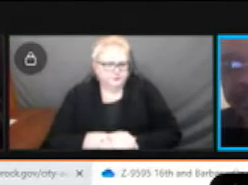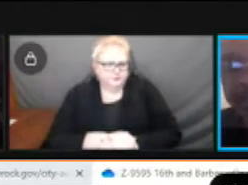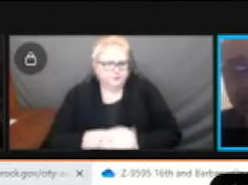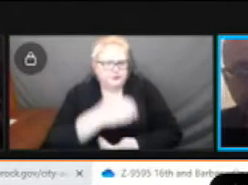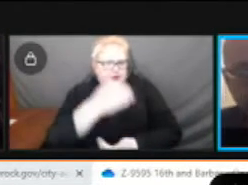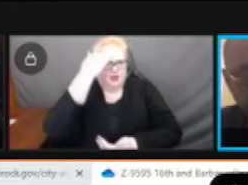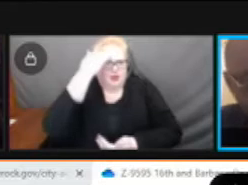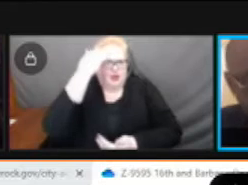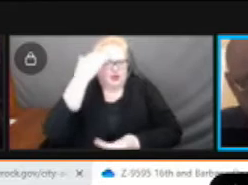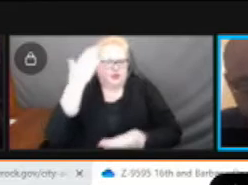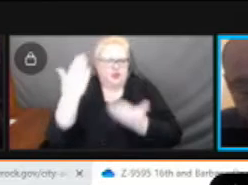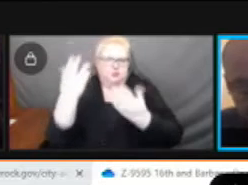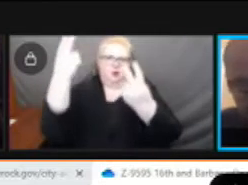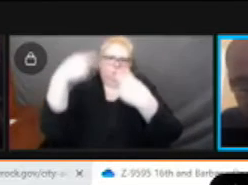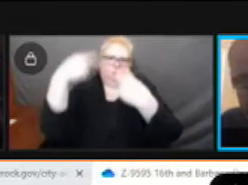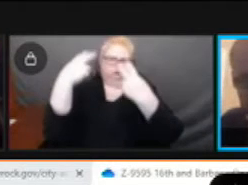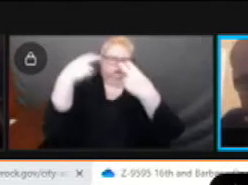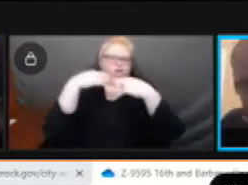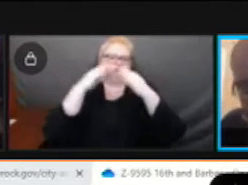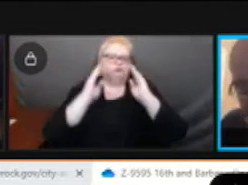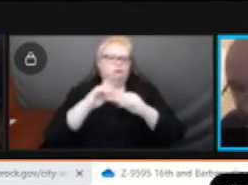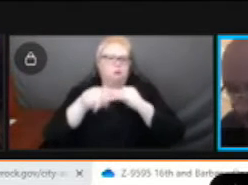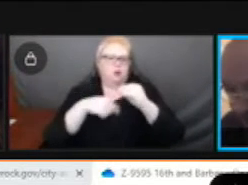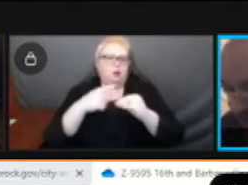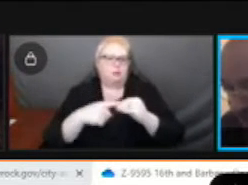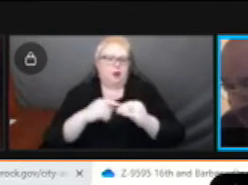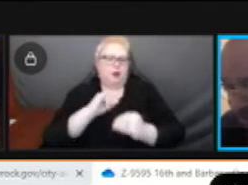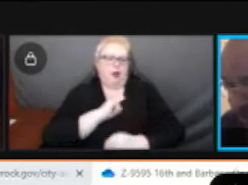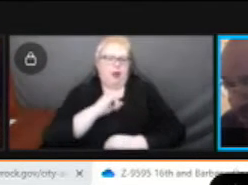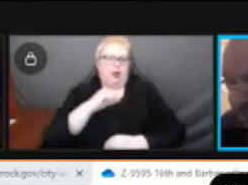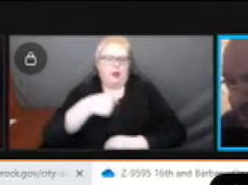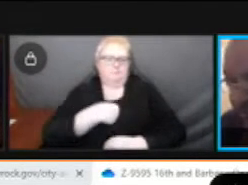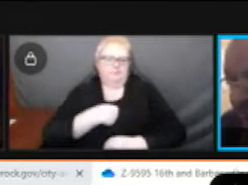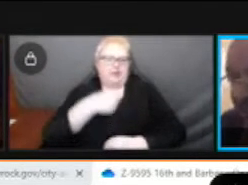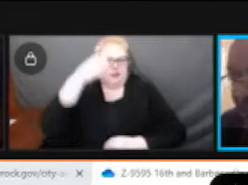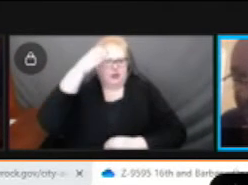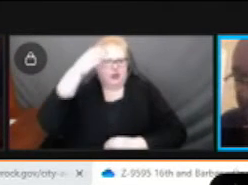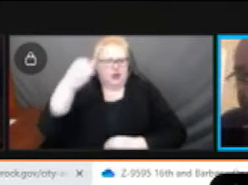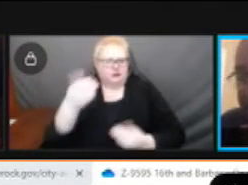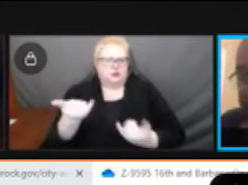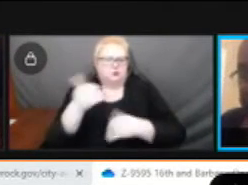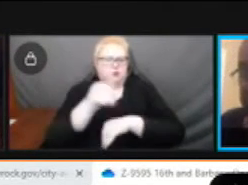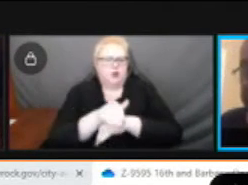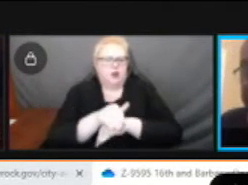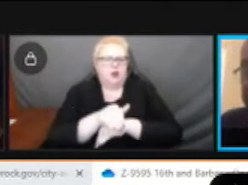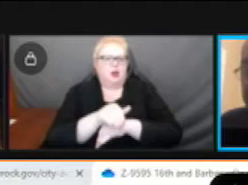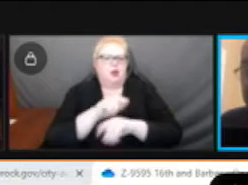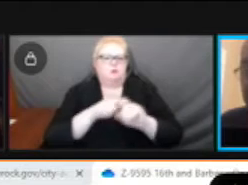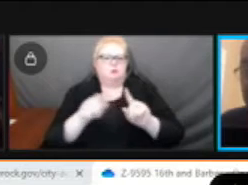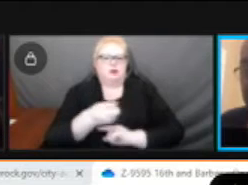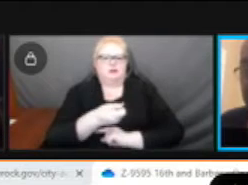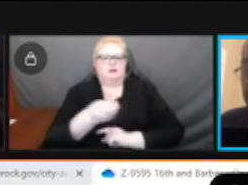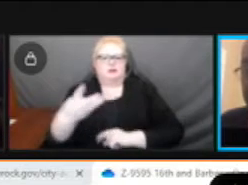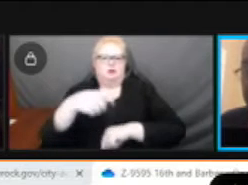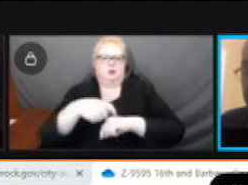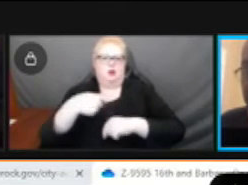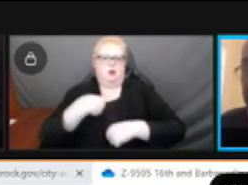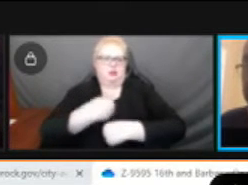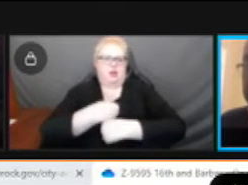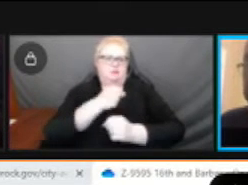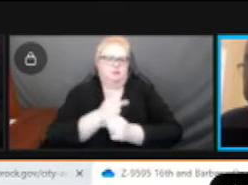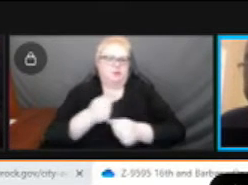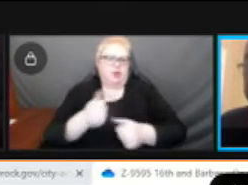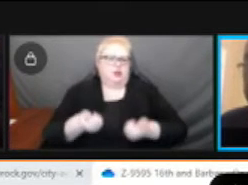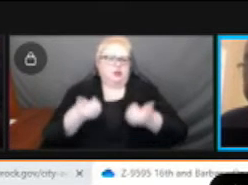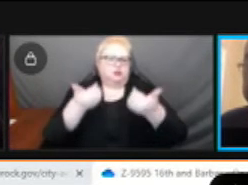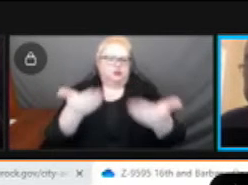this my me concept tonight, but there have been several times I made suggestions that